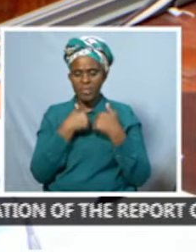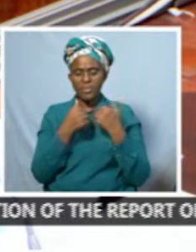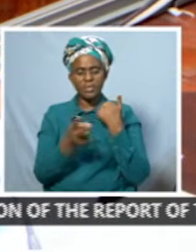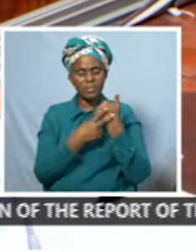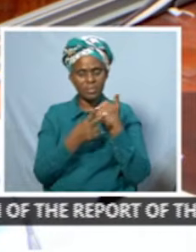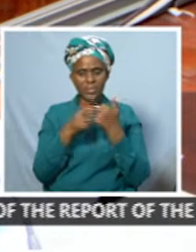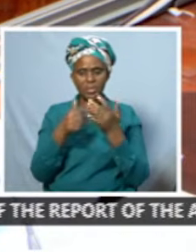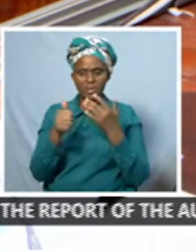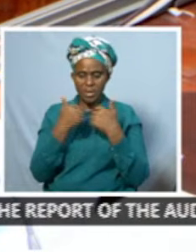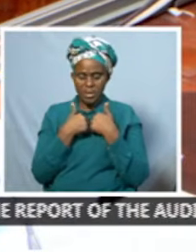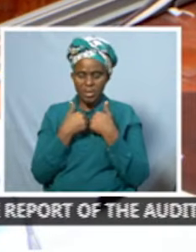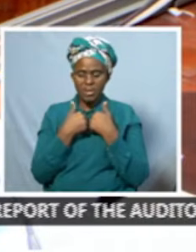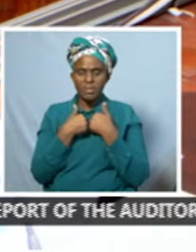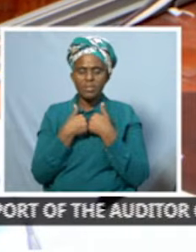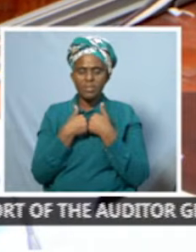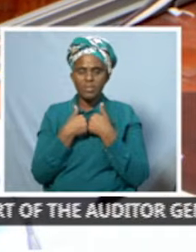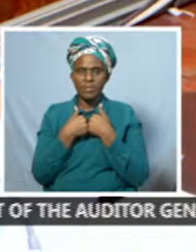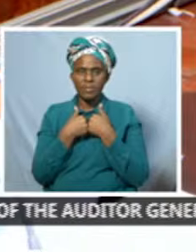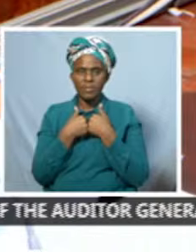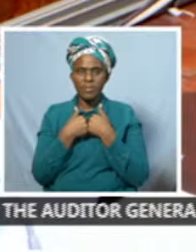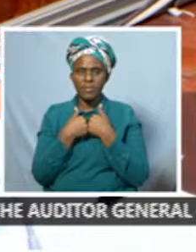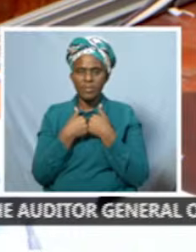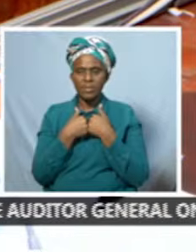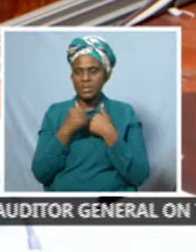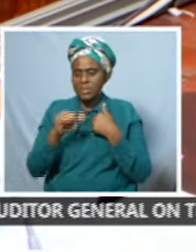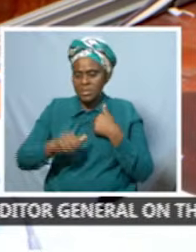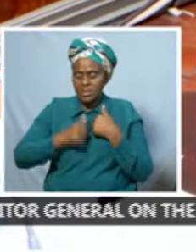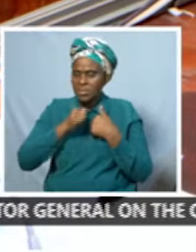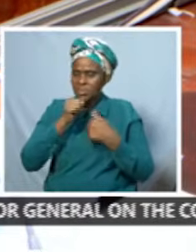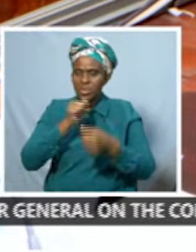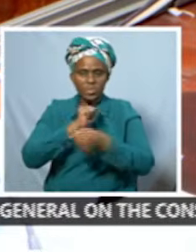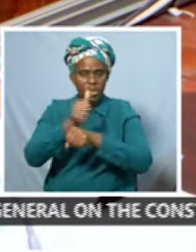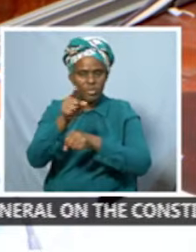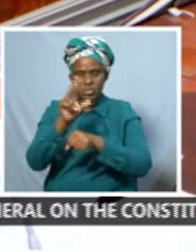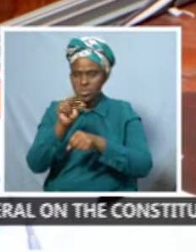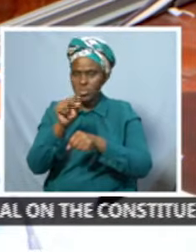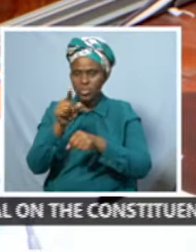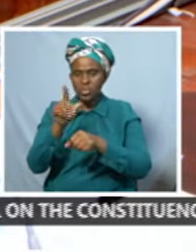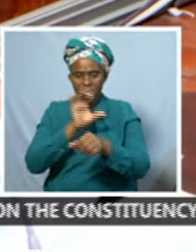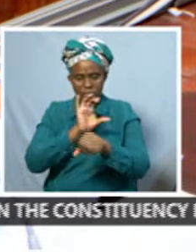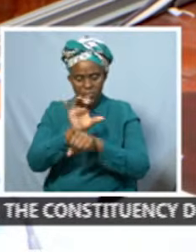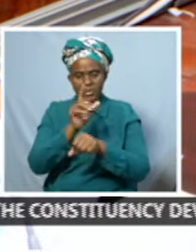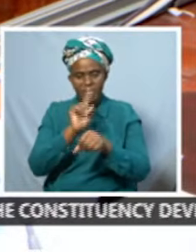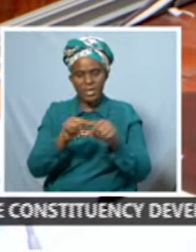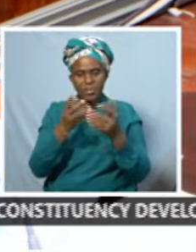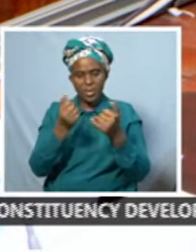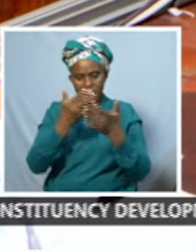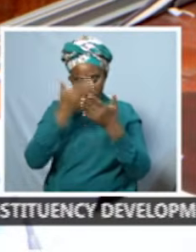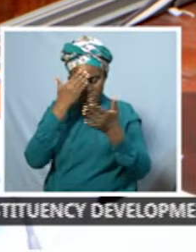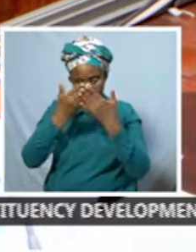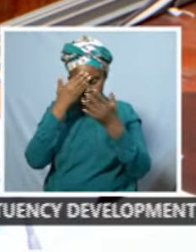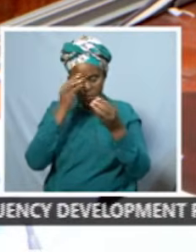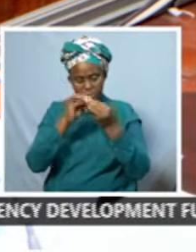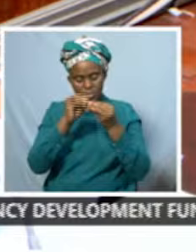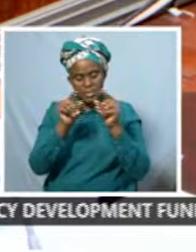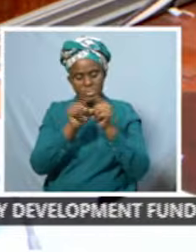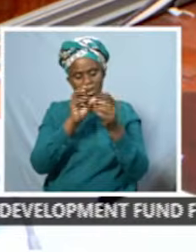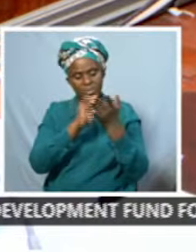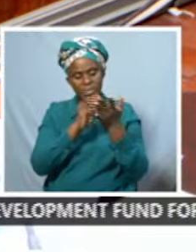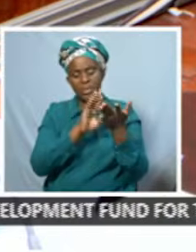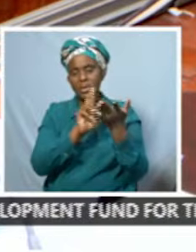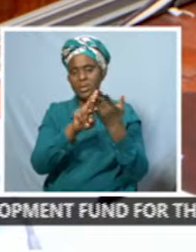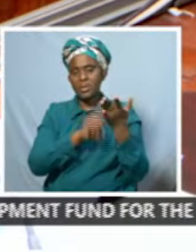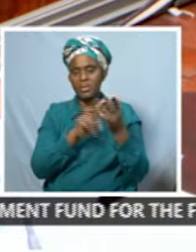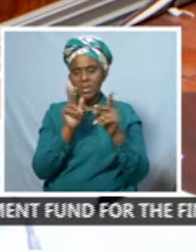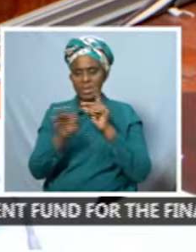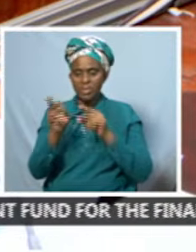savings that you take to. We are not accusing you that you should force. No, but we want to learn and place it on record, because if